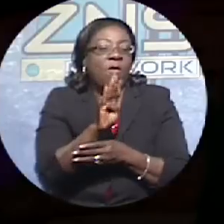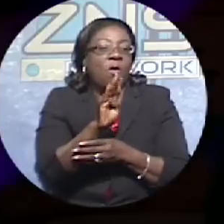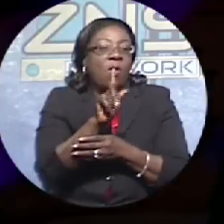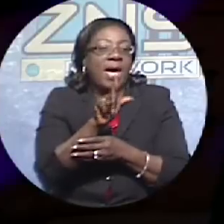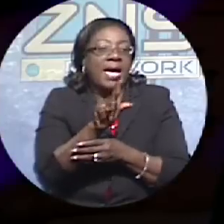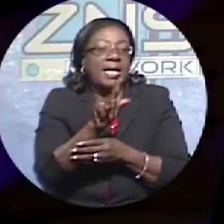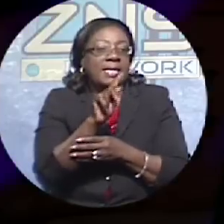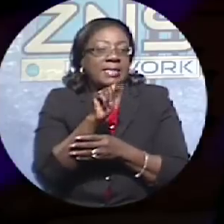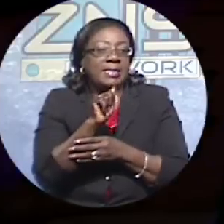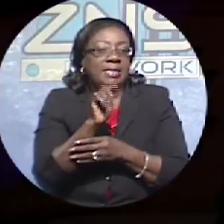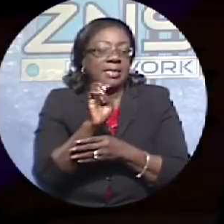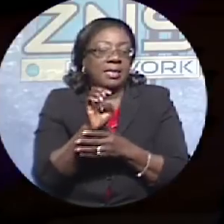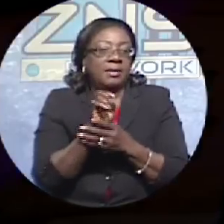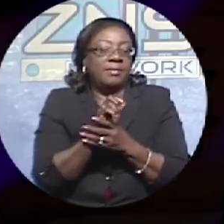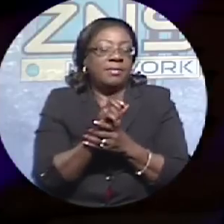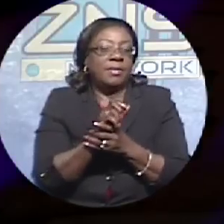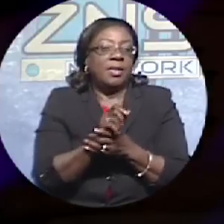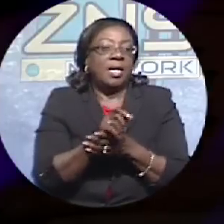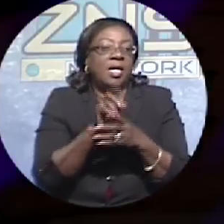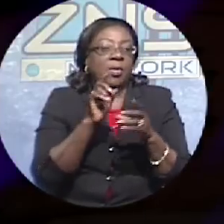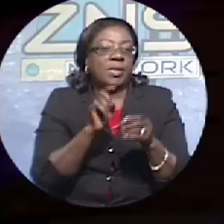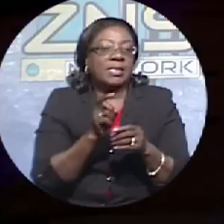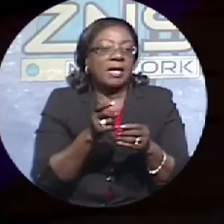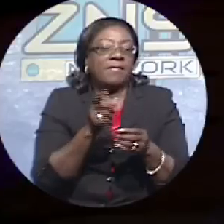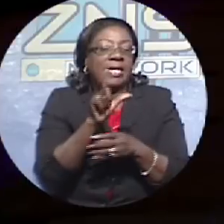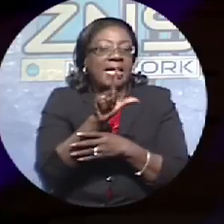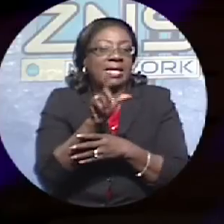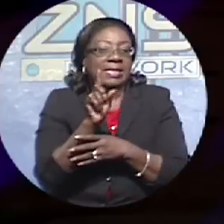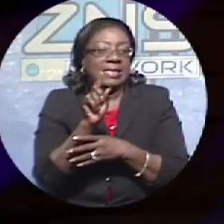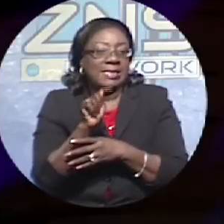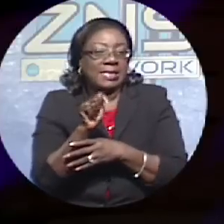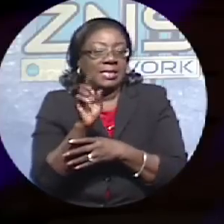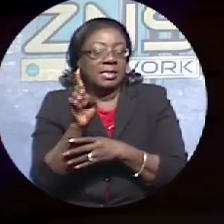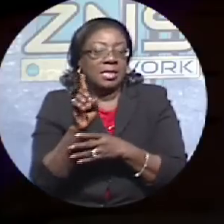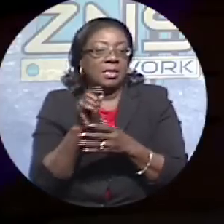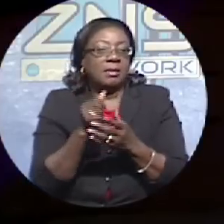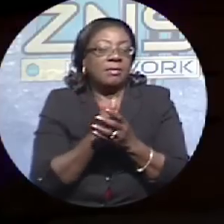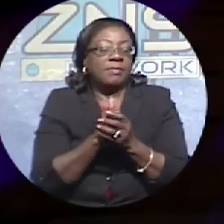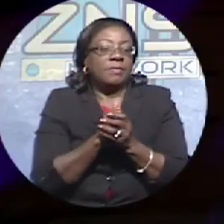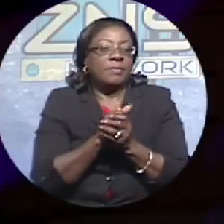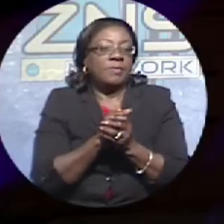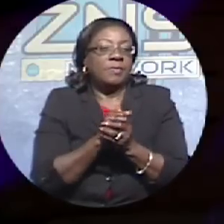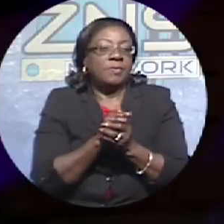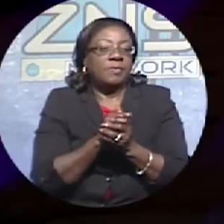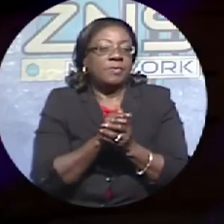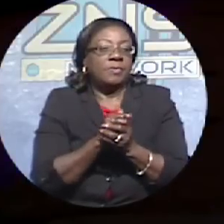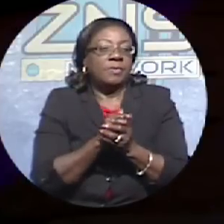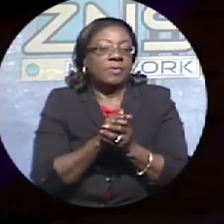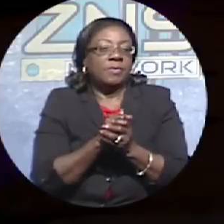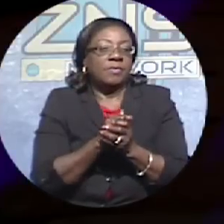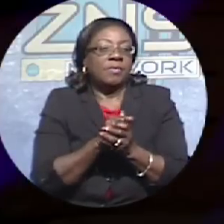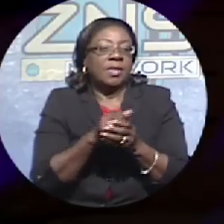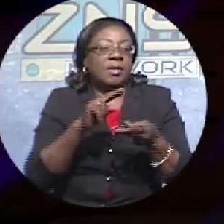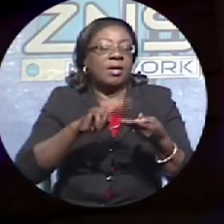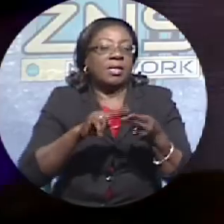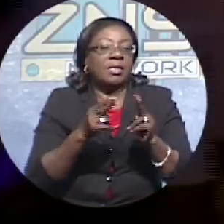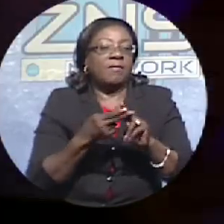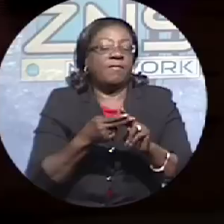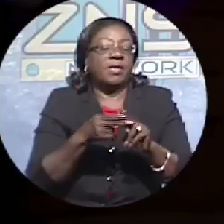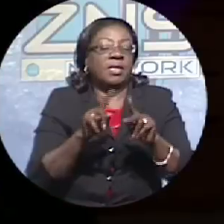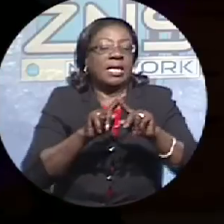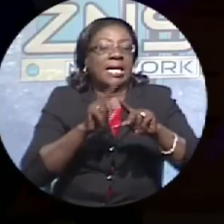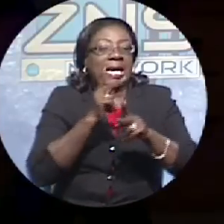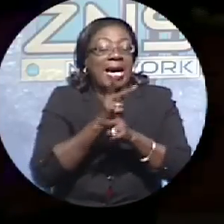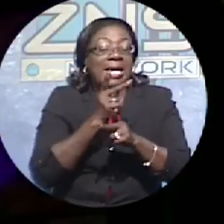that with this service, you must have an LTE-ready device like the Samsung S4 LTE, and BTC has a number of different Samsung